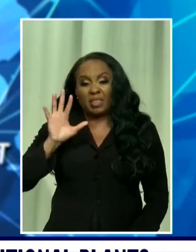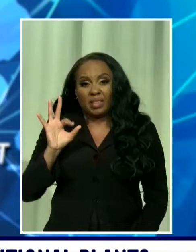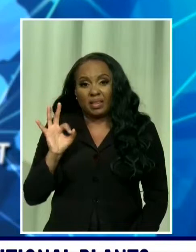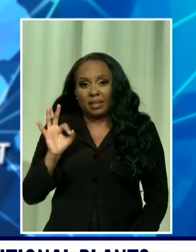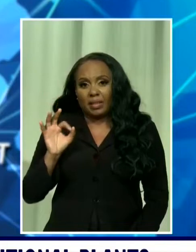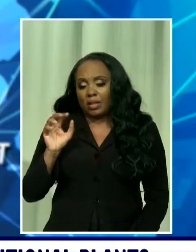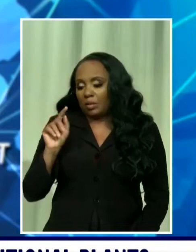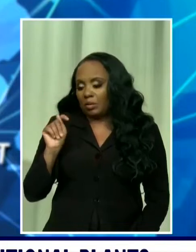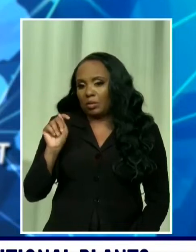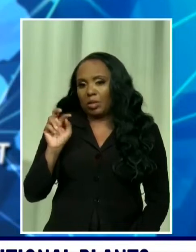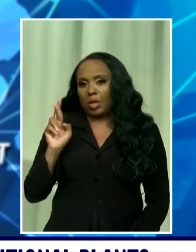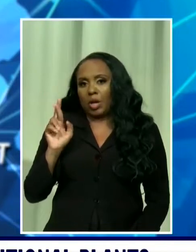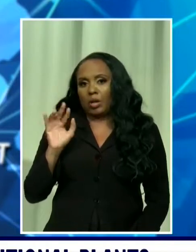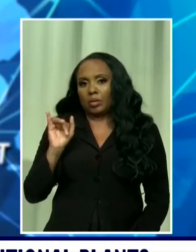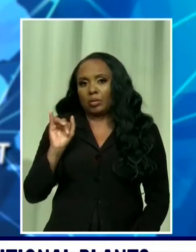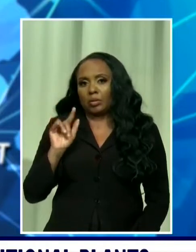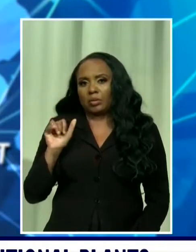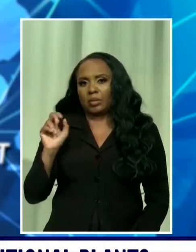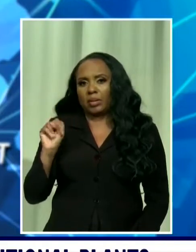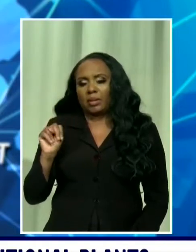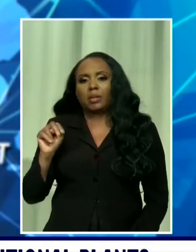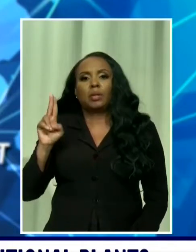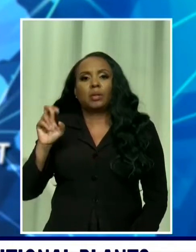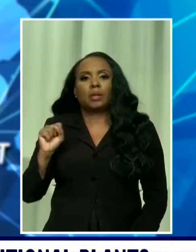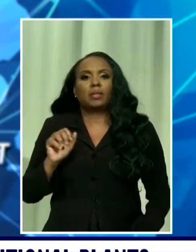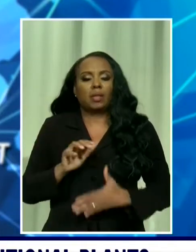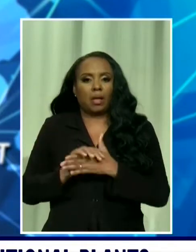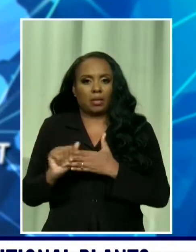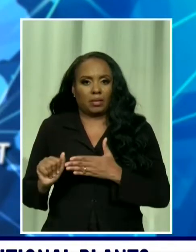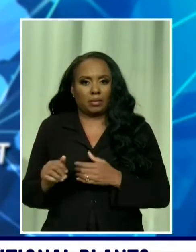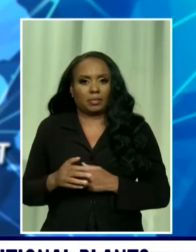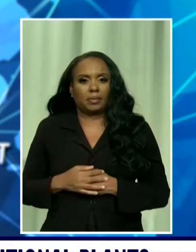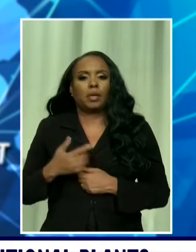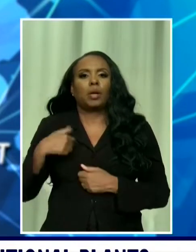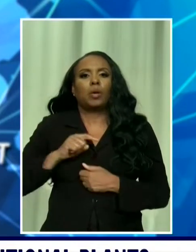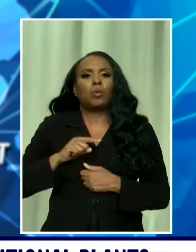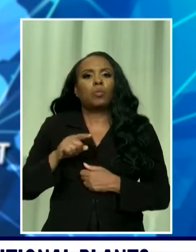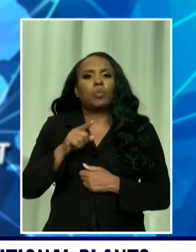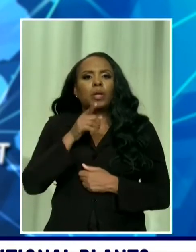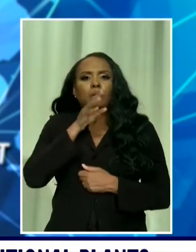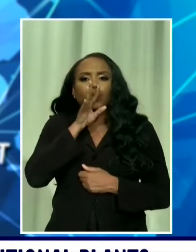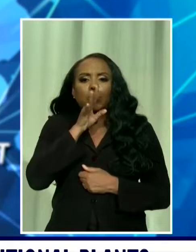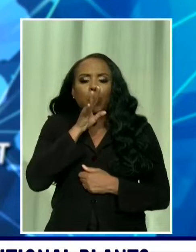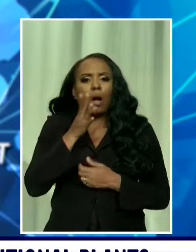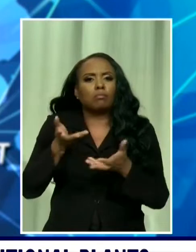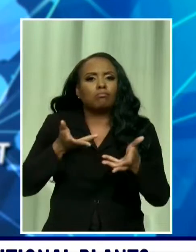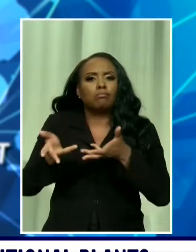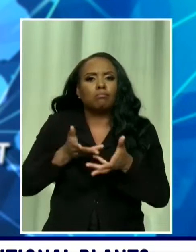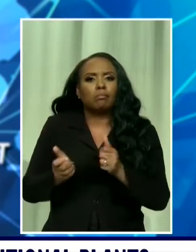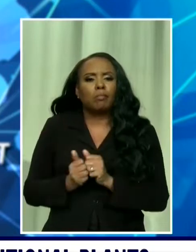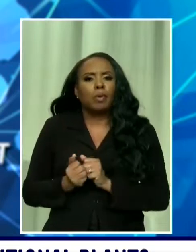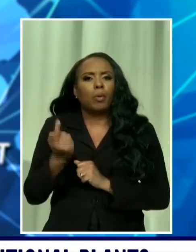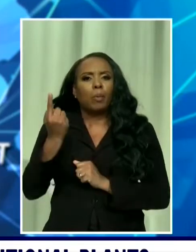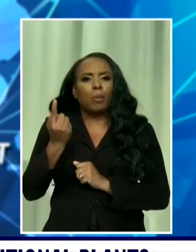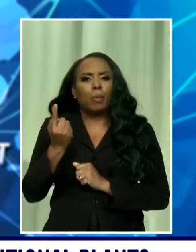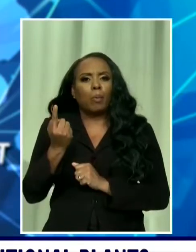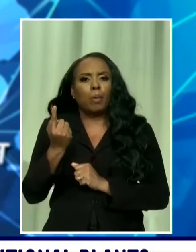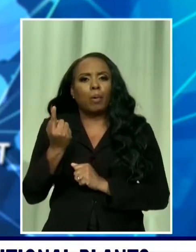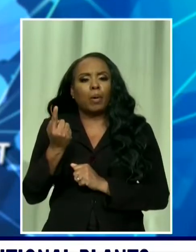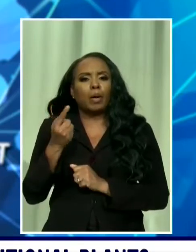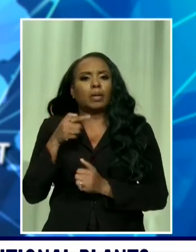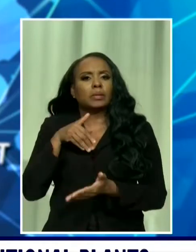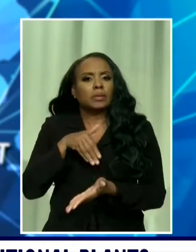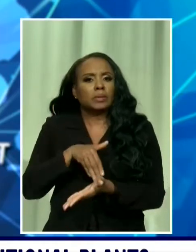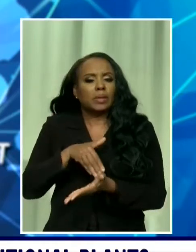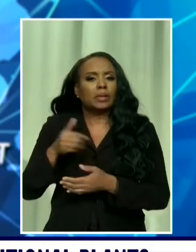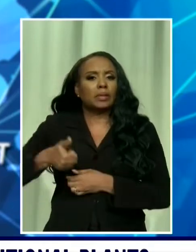by 2025. CBC News spoke with one of the researchers in this market, pharmacologist Dr. Damien Cohall, who is